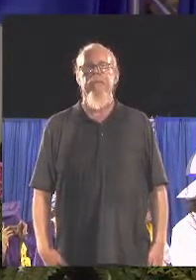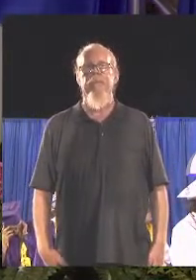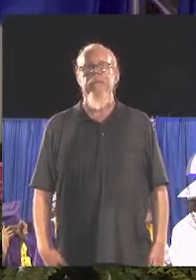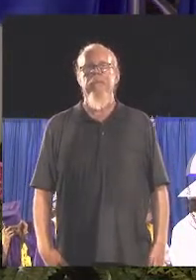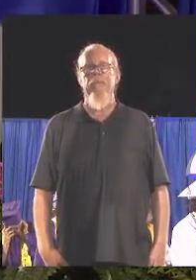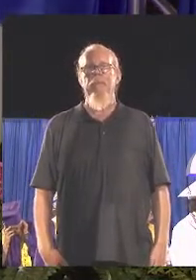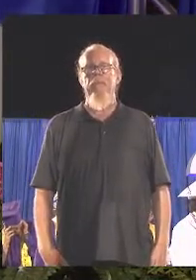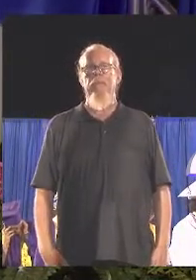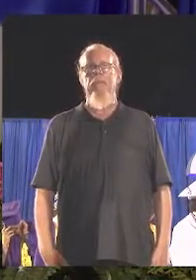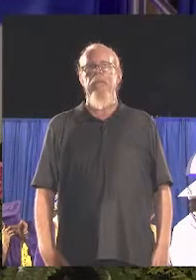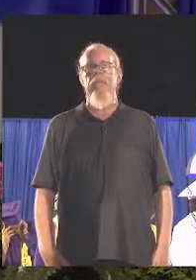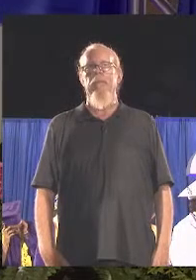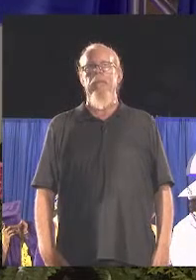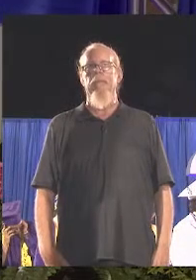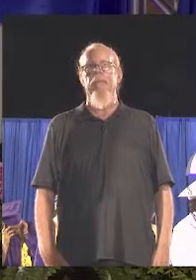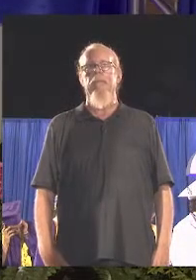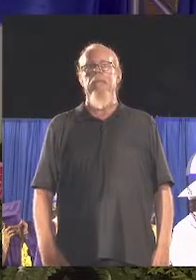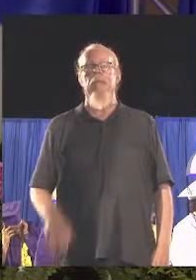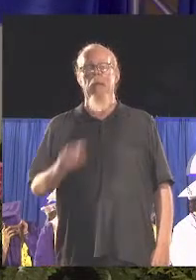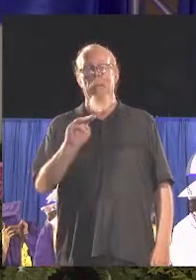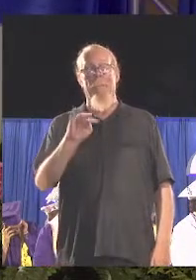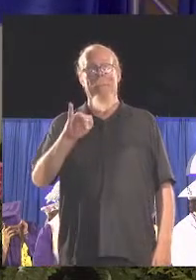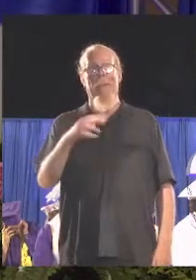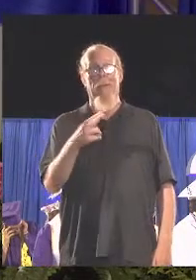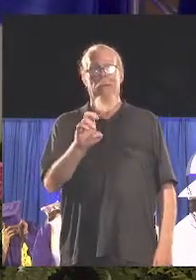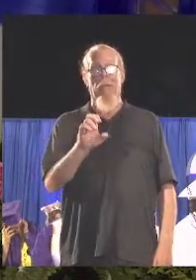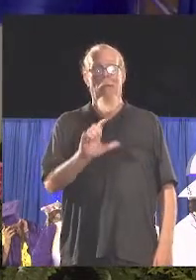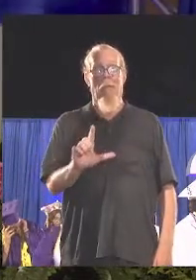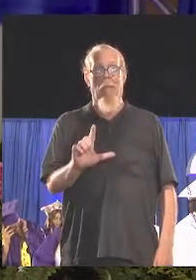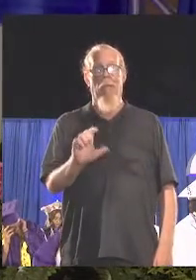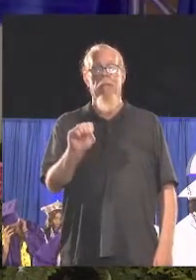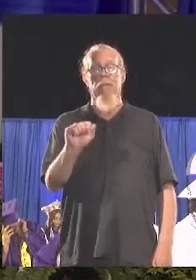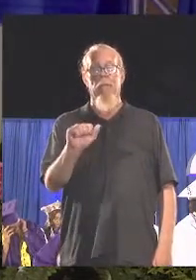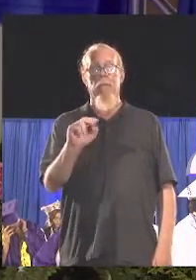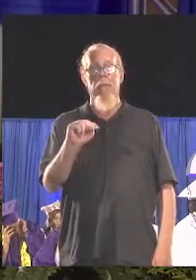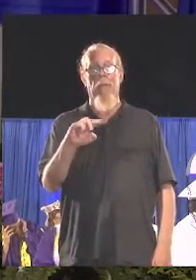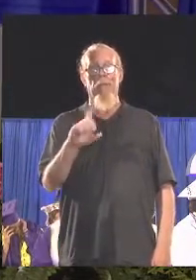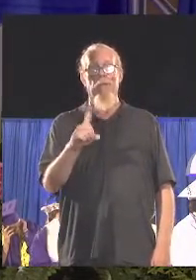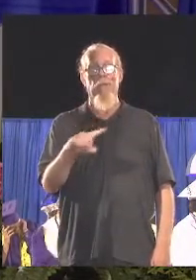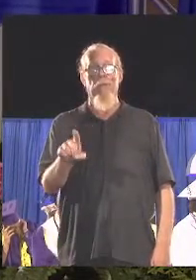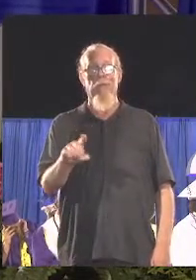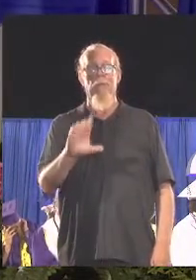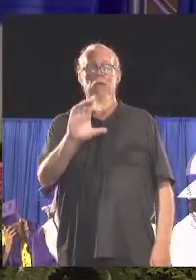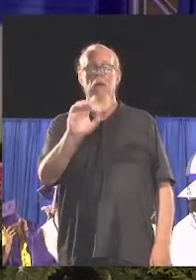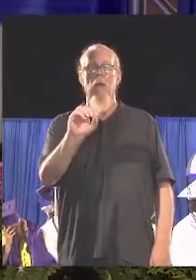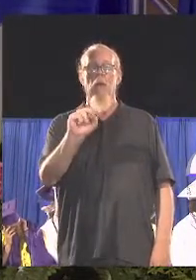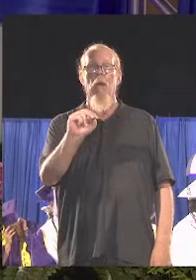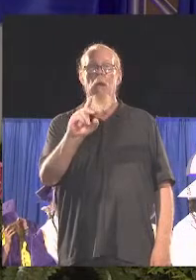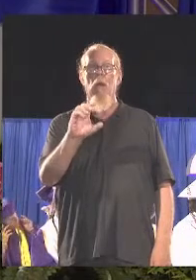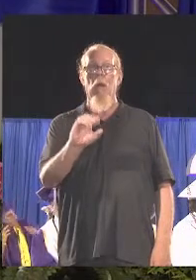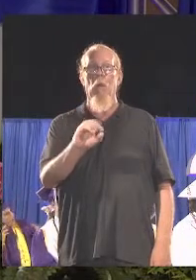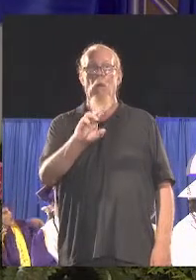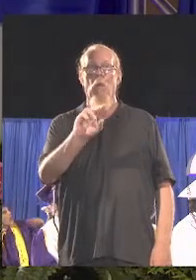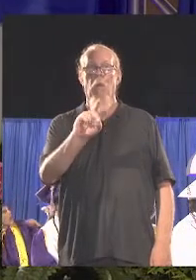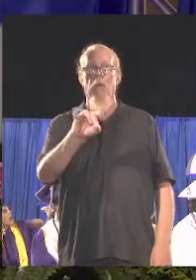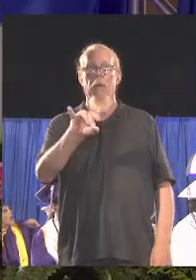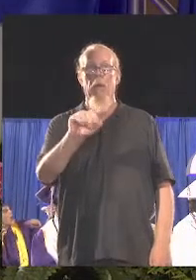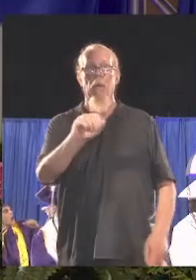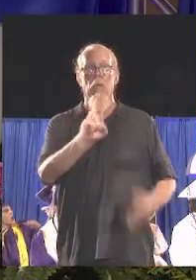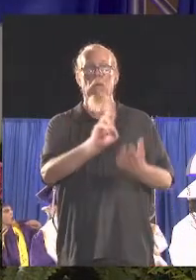Okay, Shaitan. Miguel Angel Sanchez, Concordia University of Chicago.